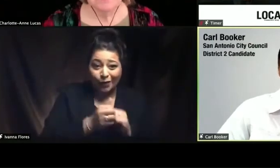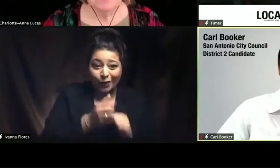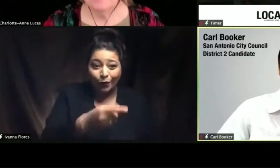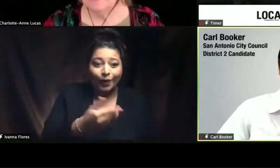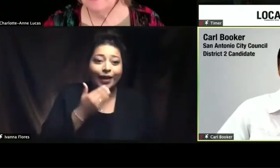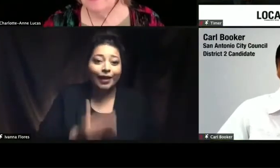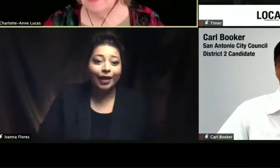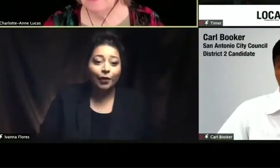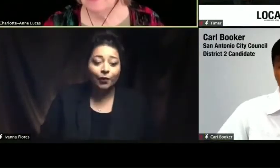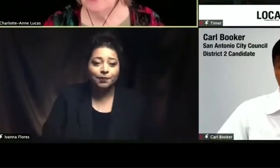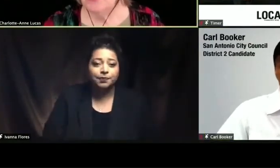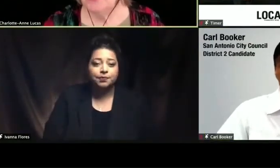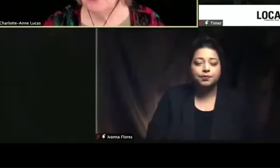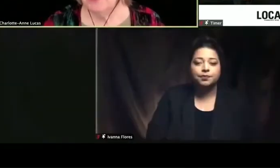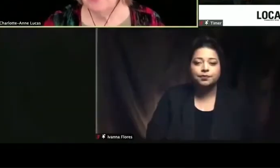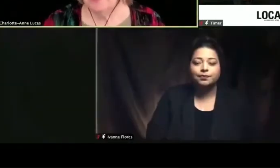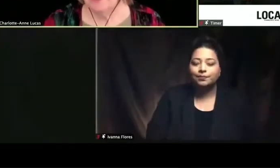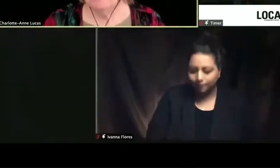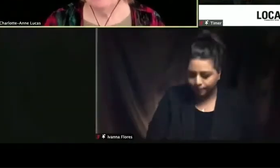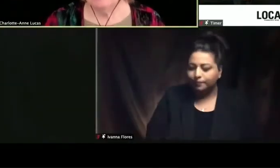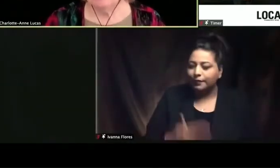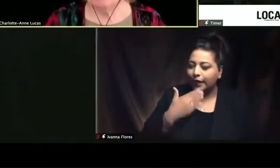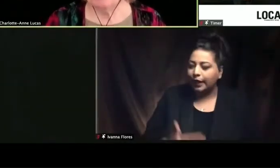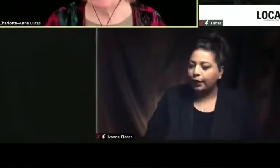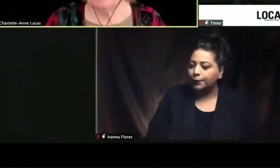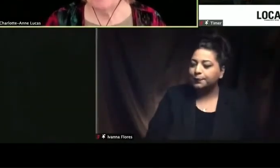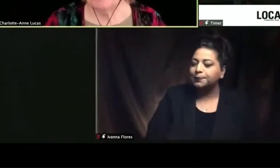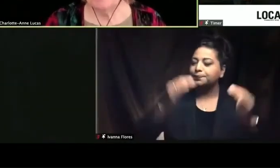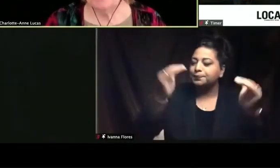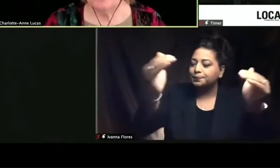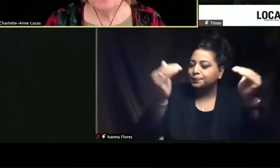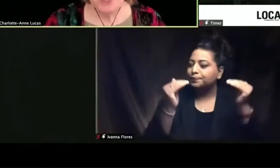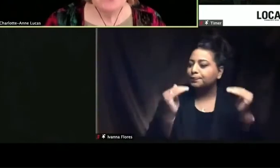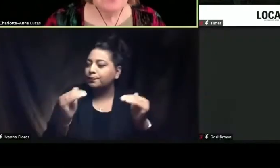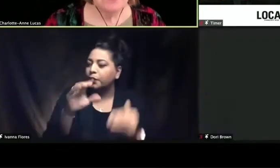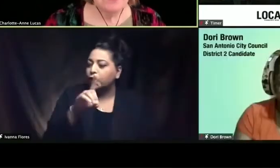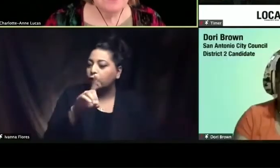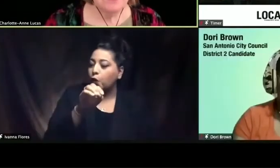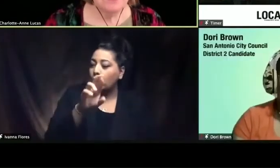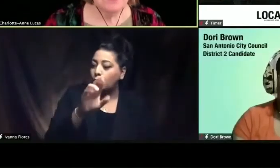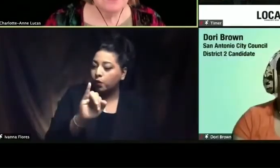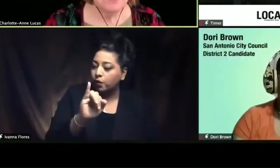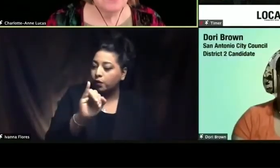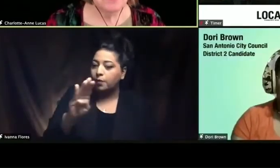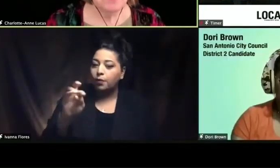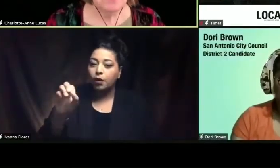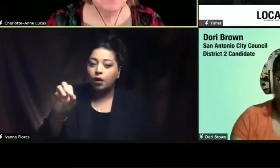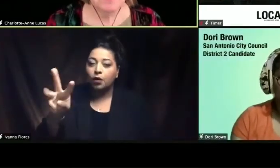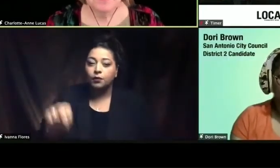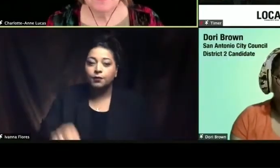you. Thank you. And the next person on this question is Dory Brown.